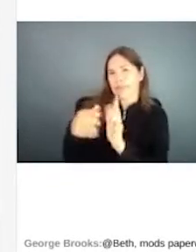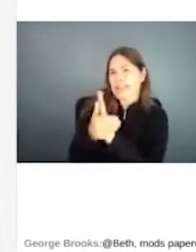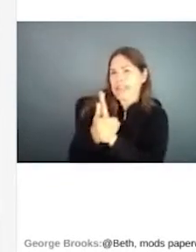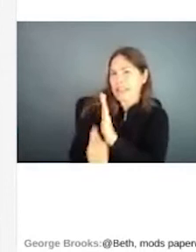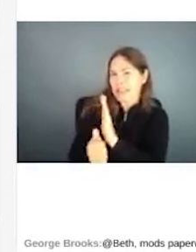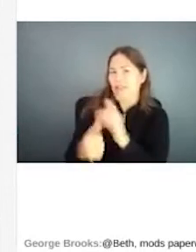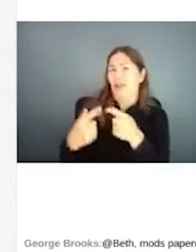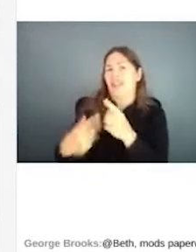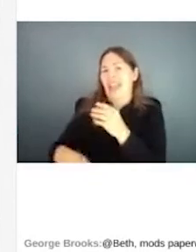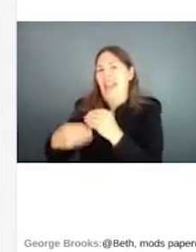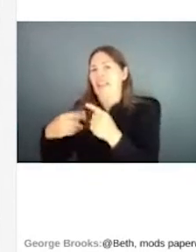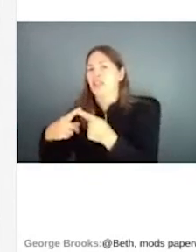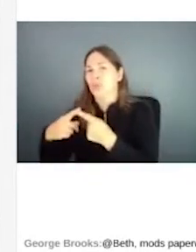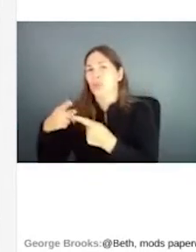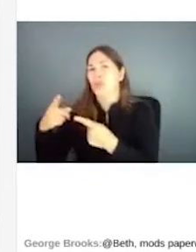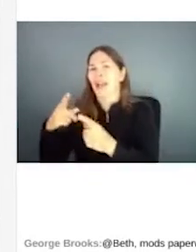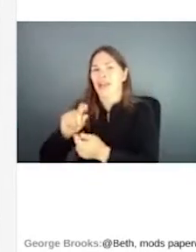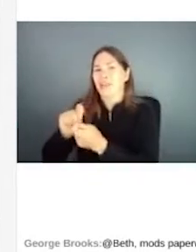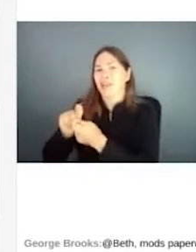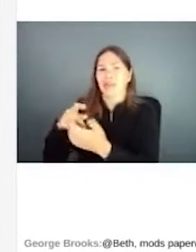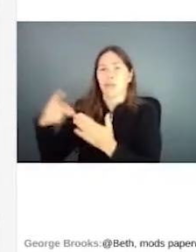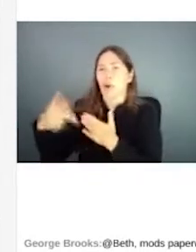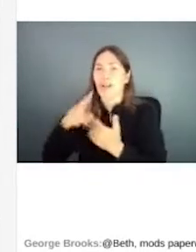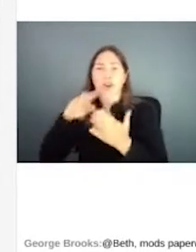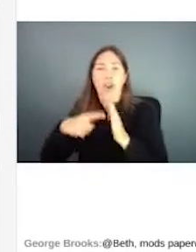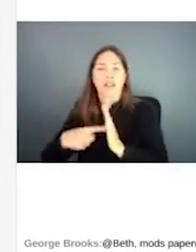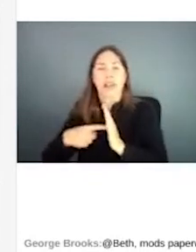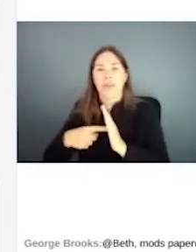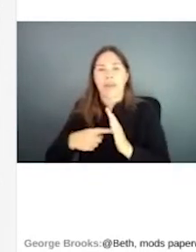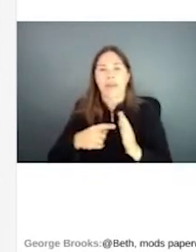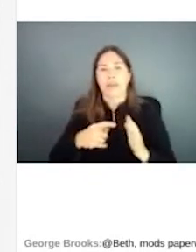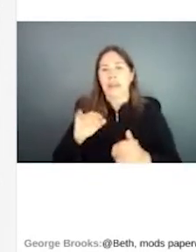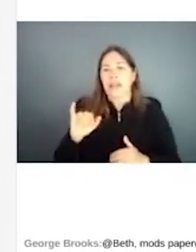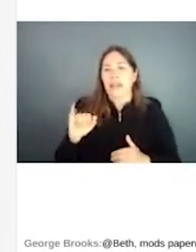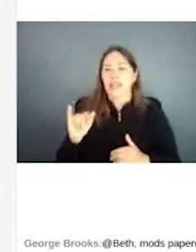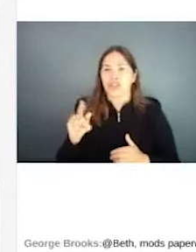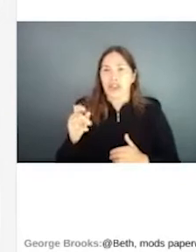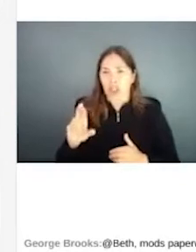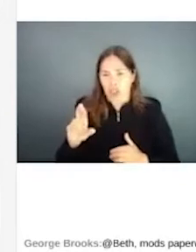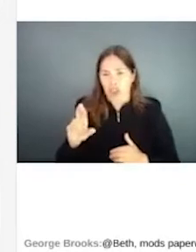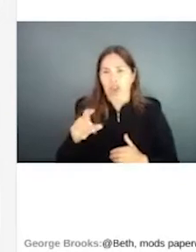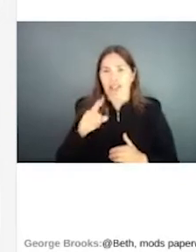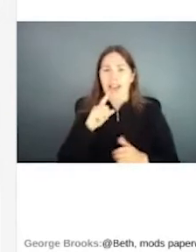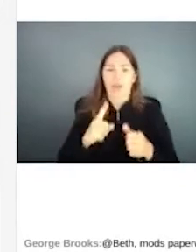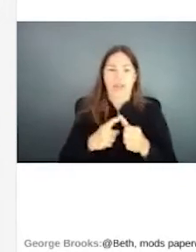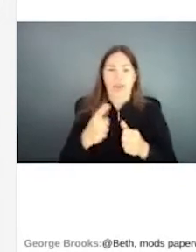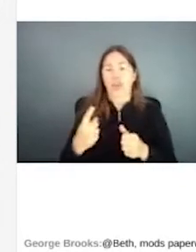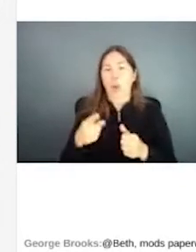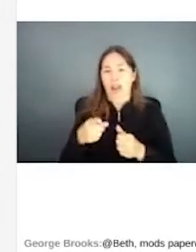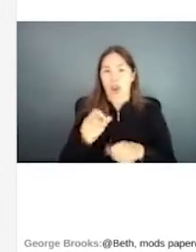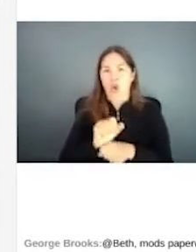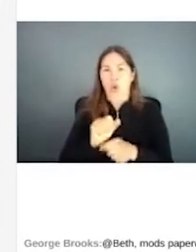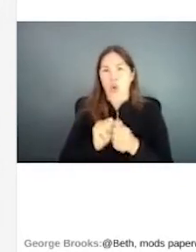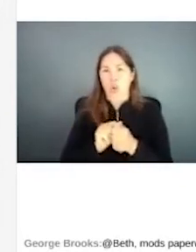wrap into a project. So for example, under Illustrator, right? This was the first one working with